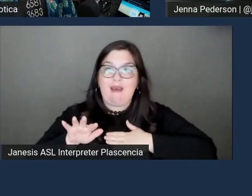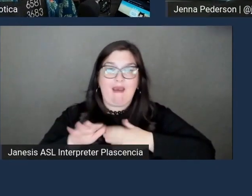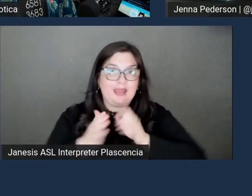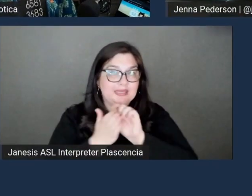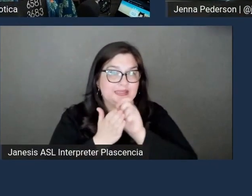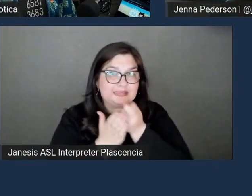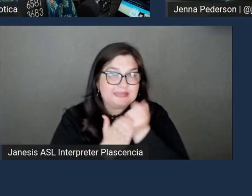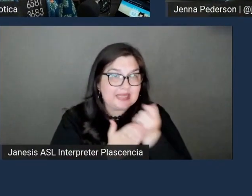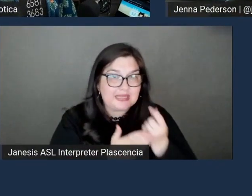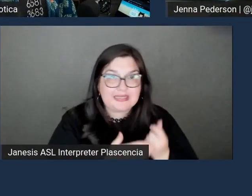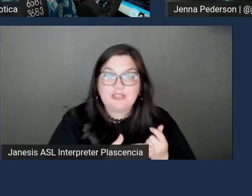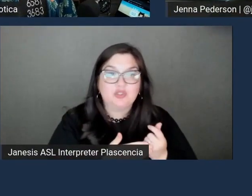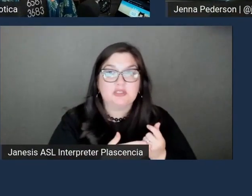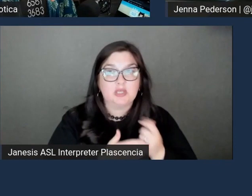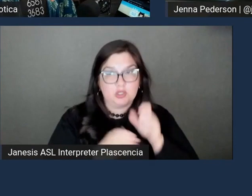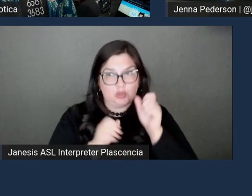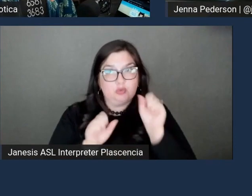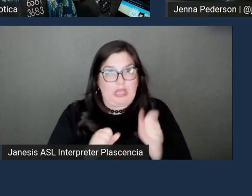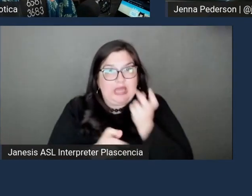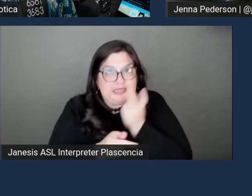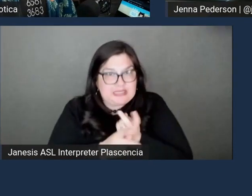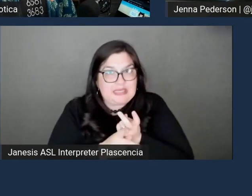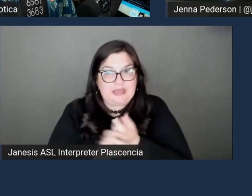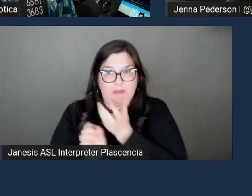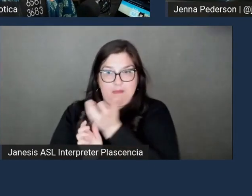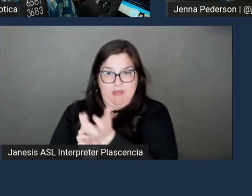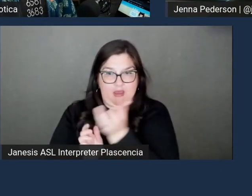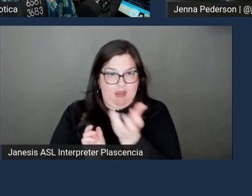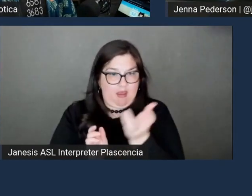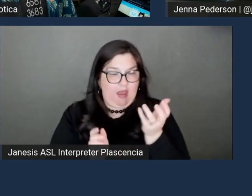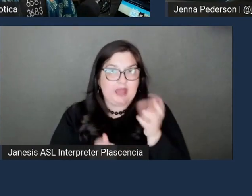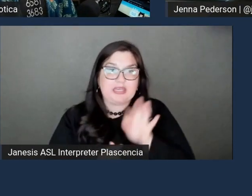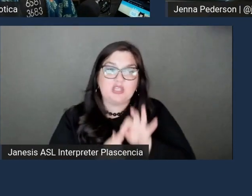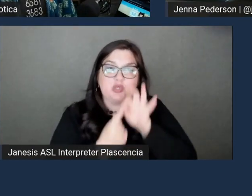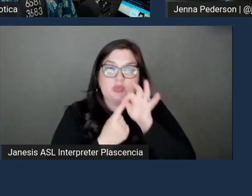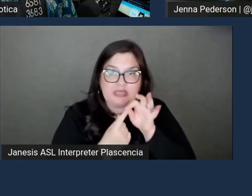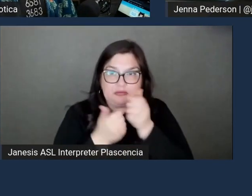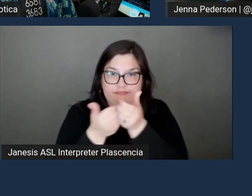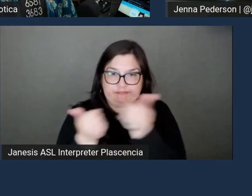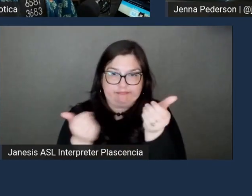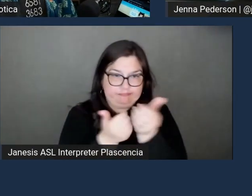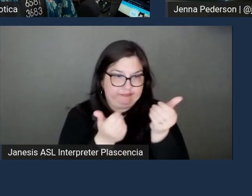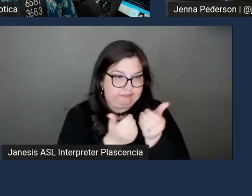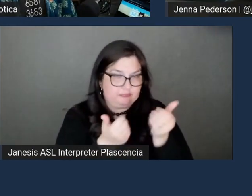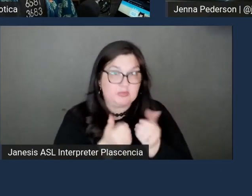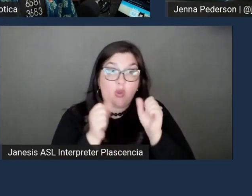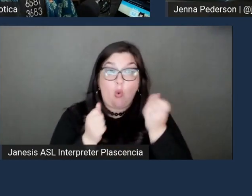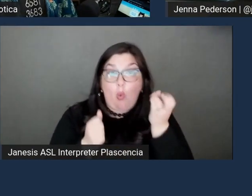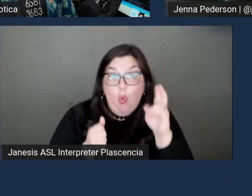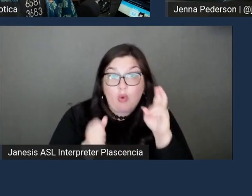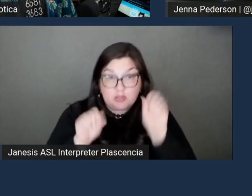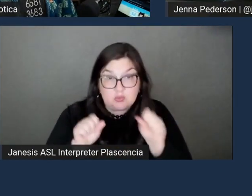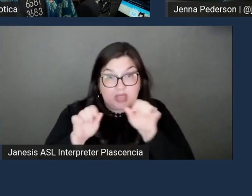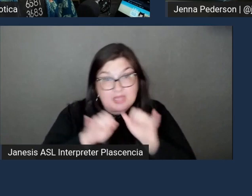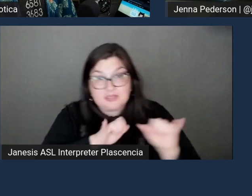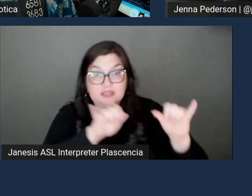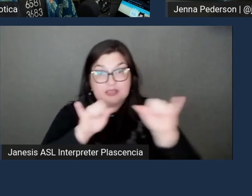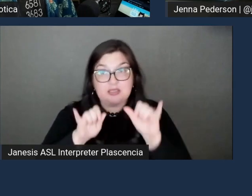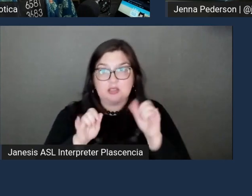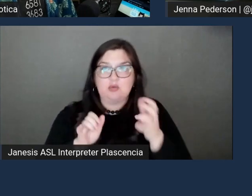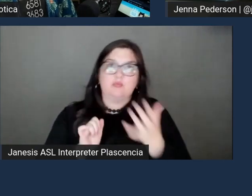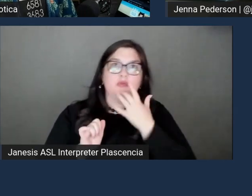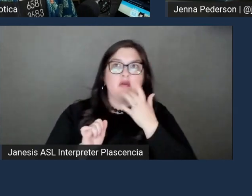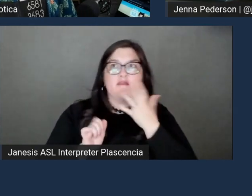in each bucket kind of unique. Or I do want to replicate the deletions, so I kind of keep them in sync. I want kind of a mirrored approach where I